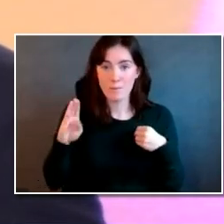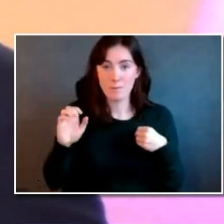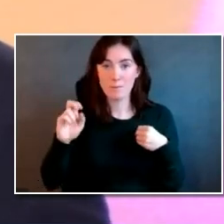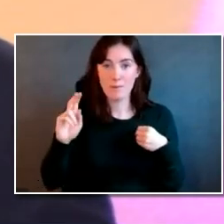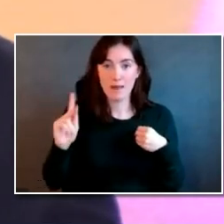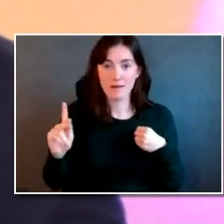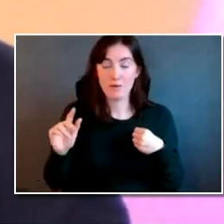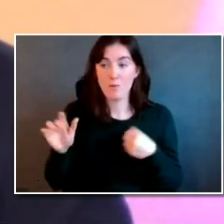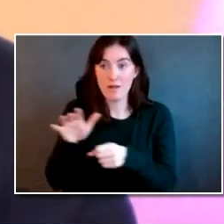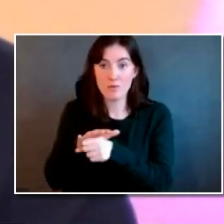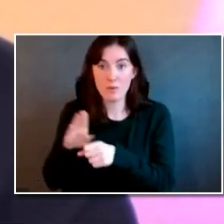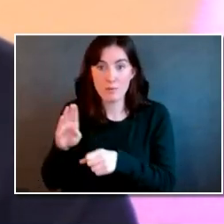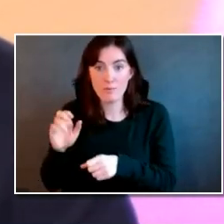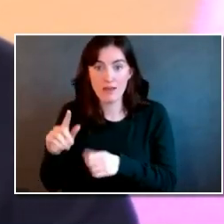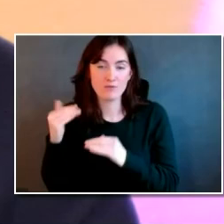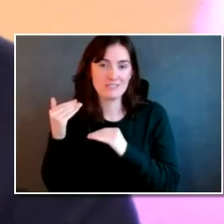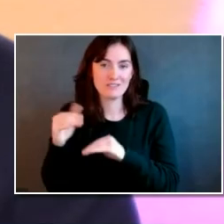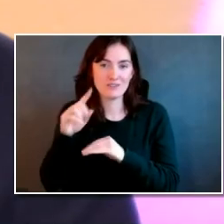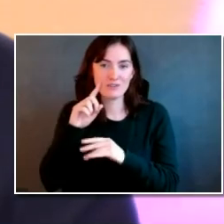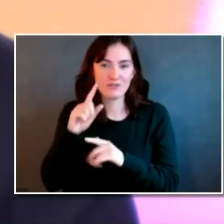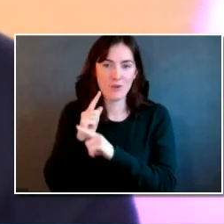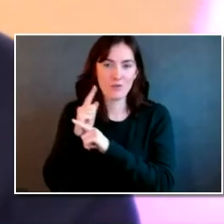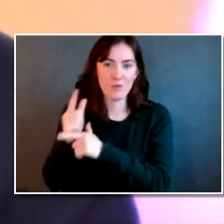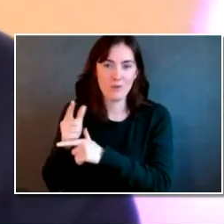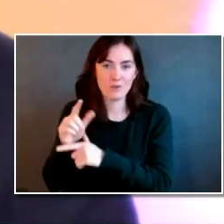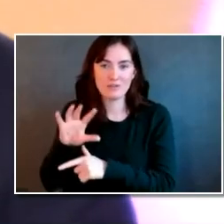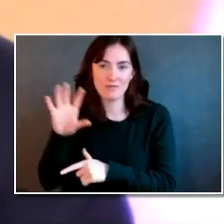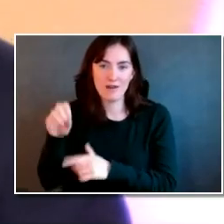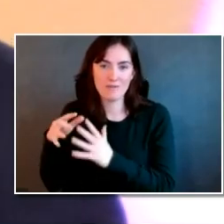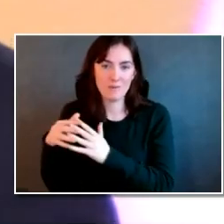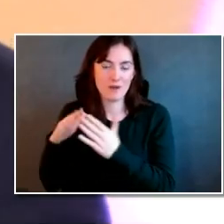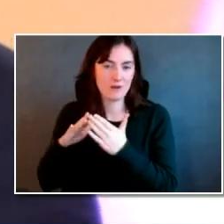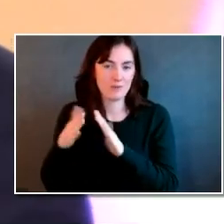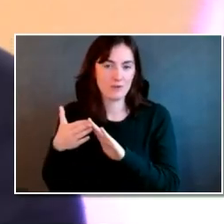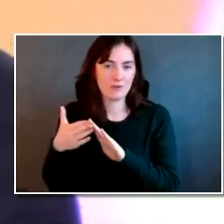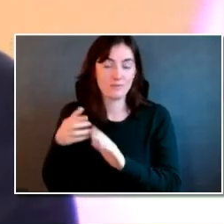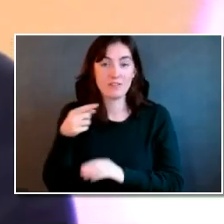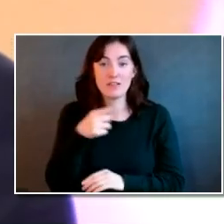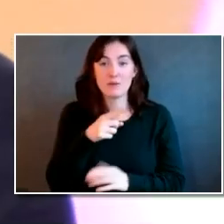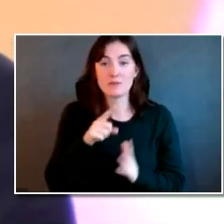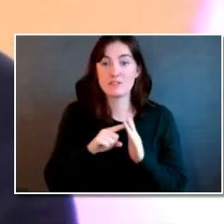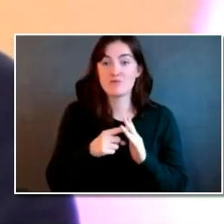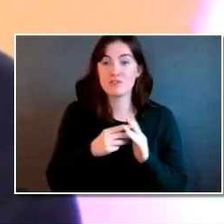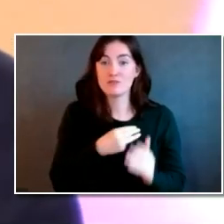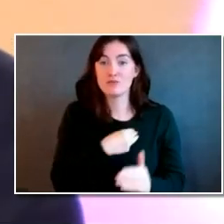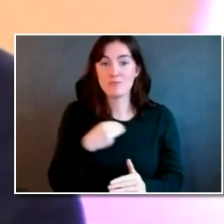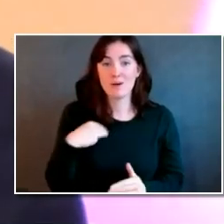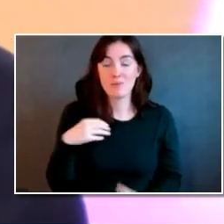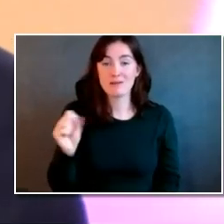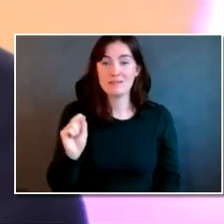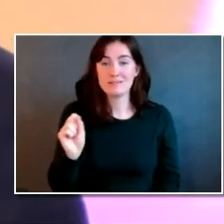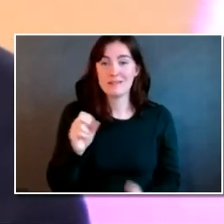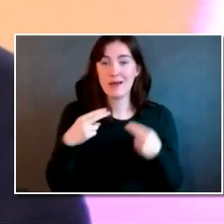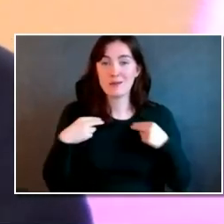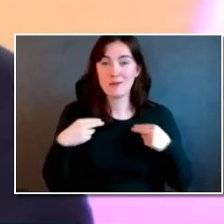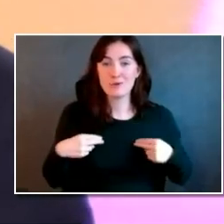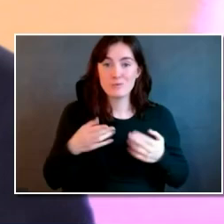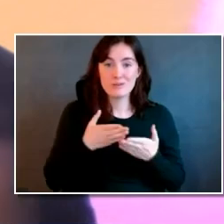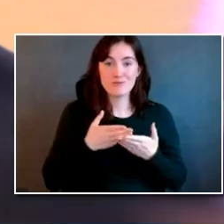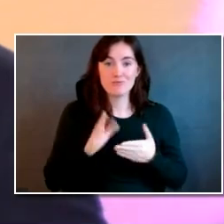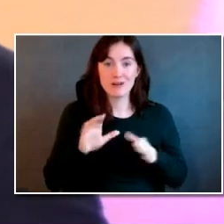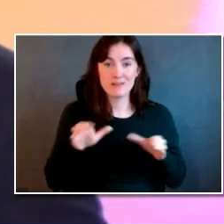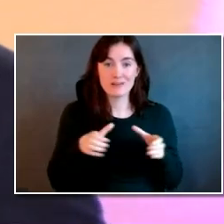for African-American communities. He served as the original member of the Seattle's Human Rights Commission,